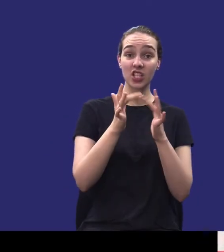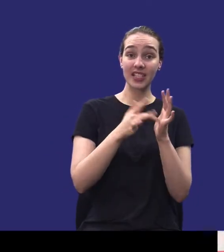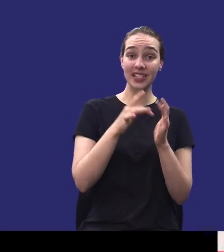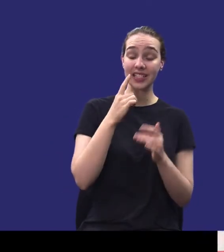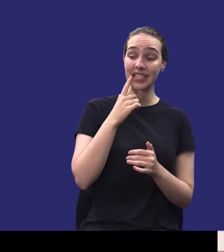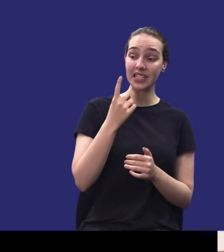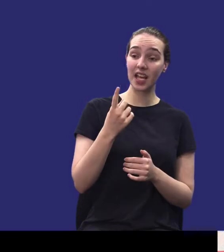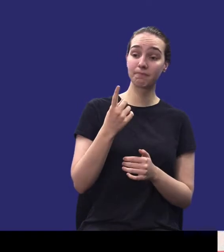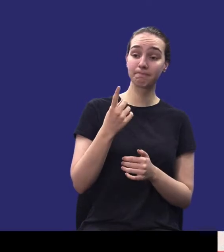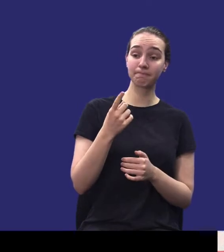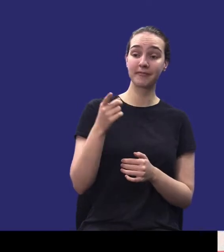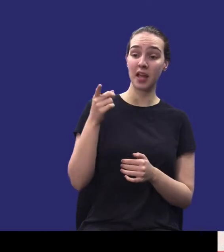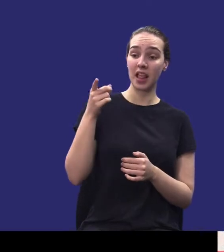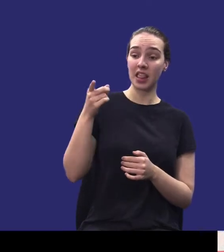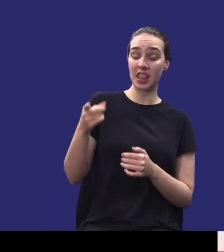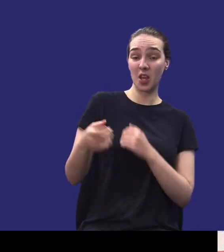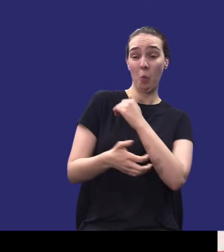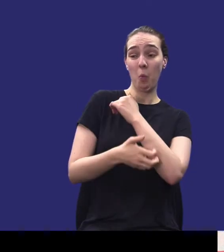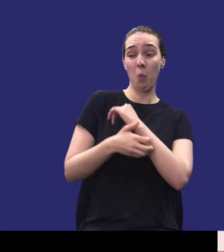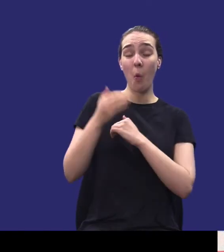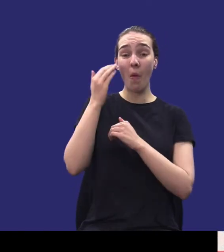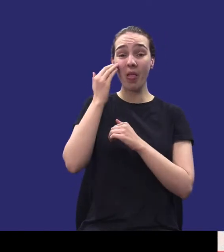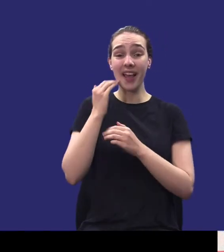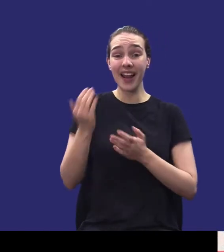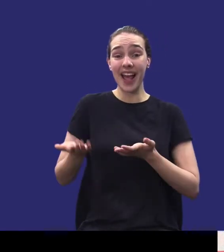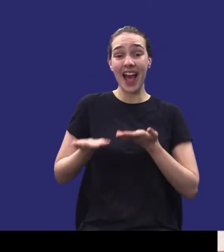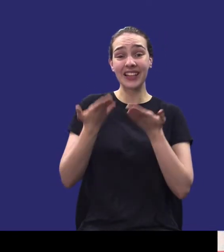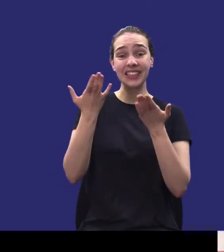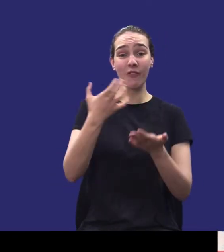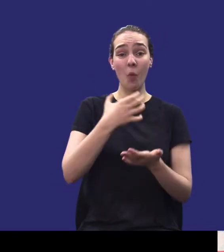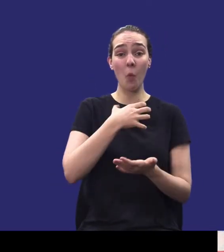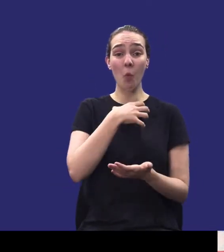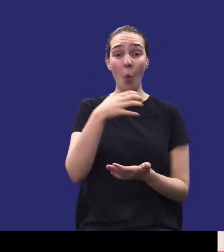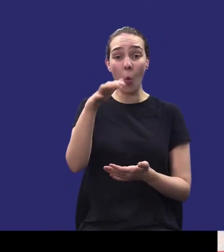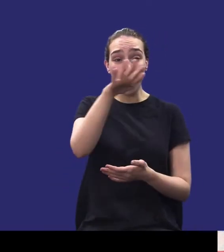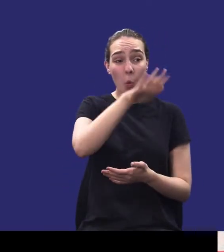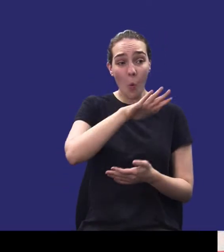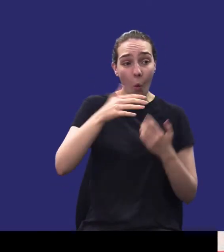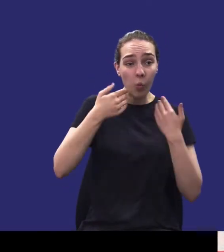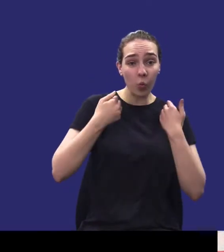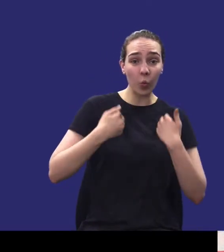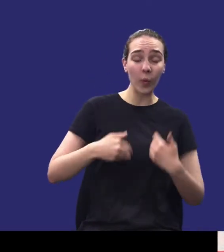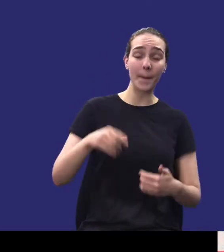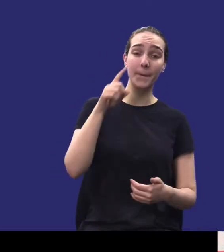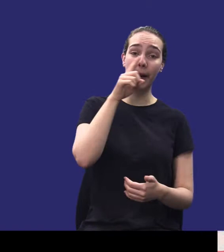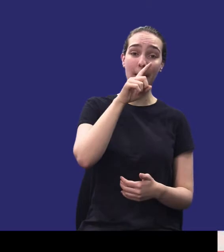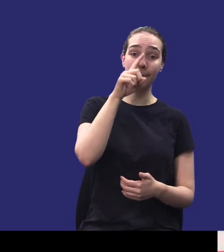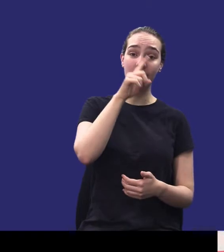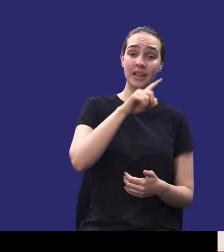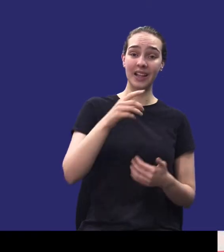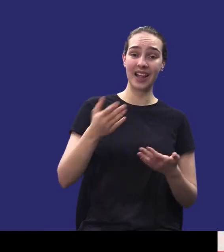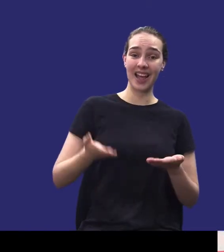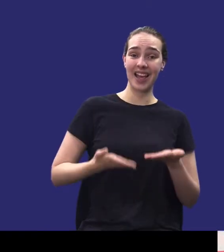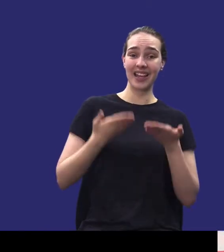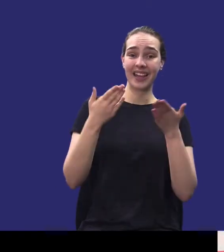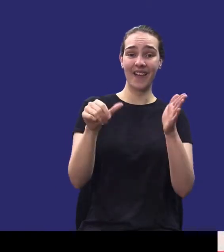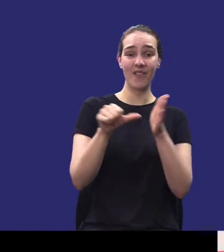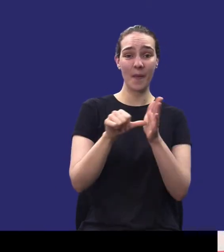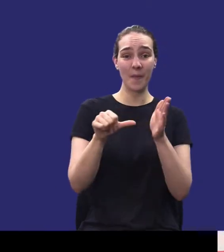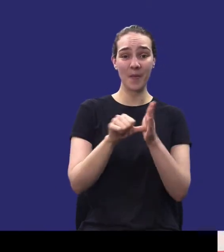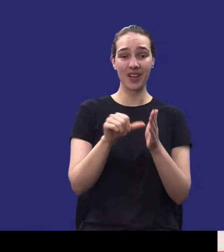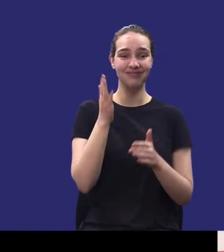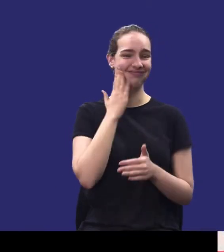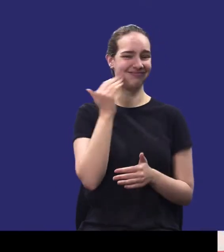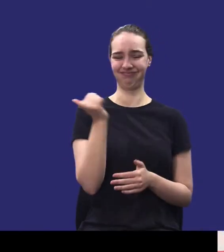Jesus said, "This poor lady has given more than all the rich people." Giving money didn't matter one bit to